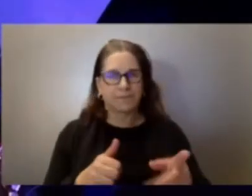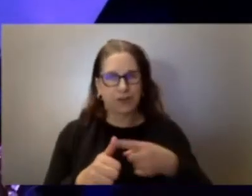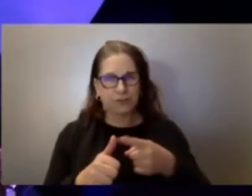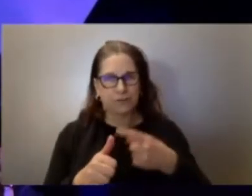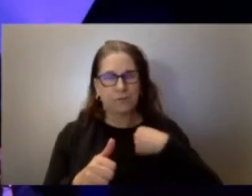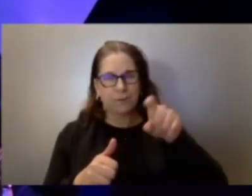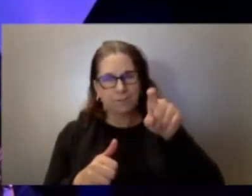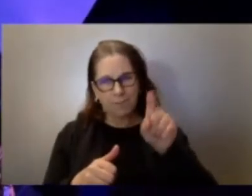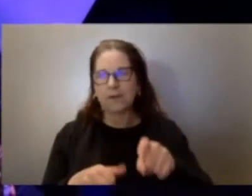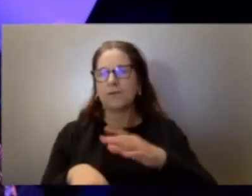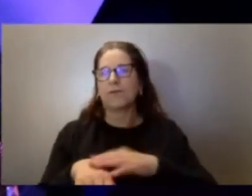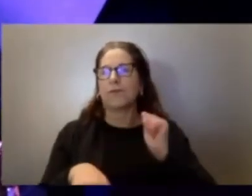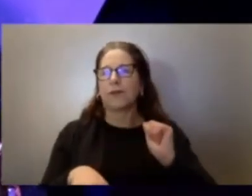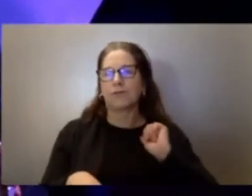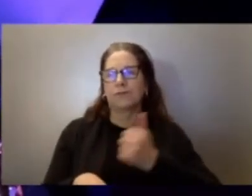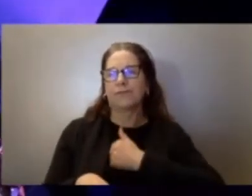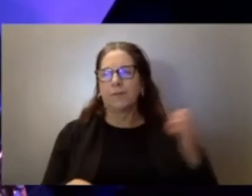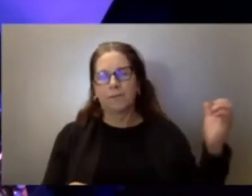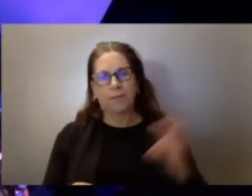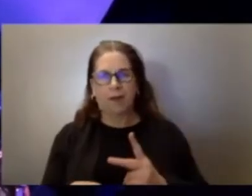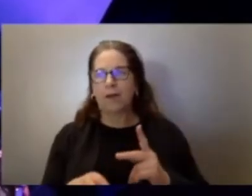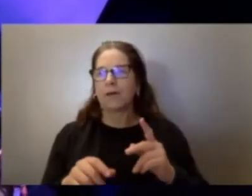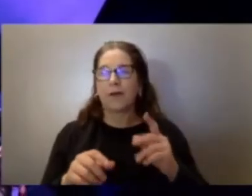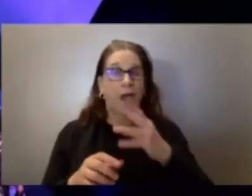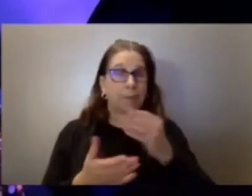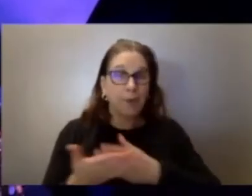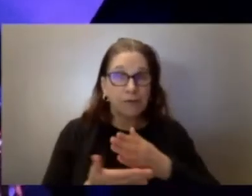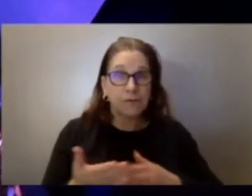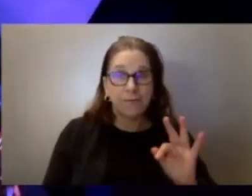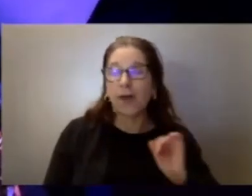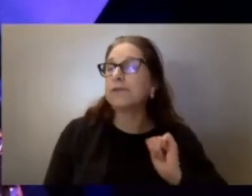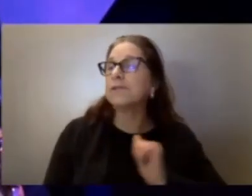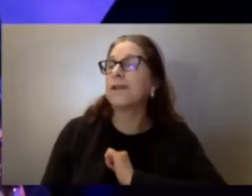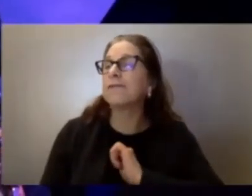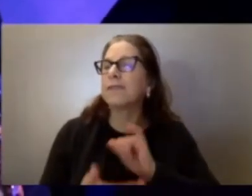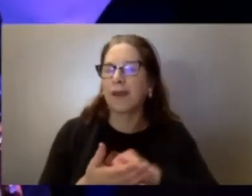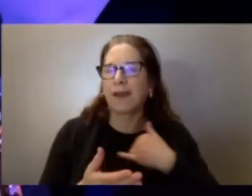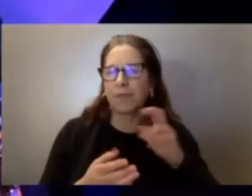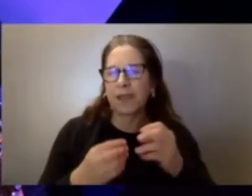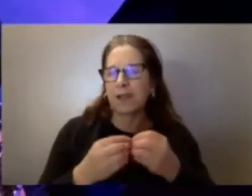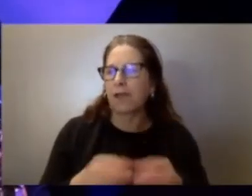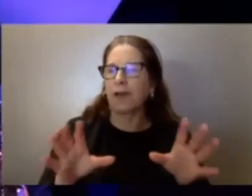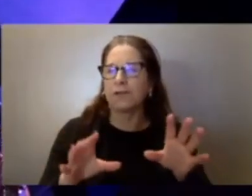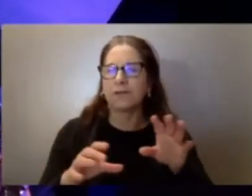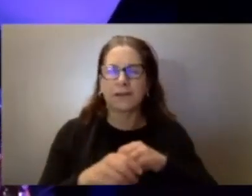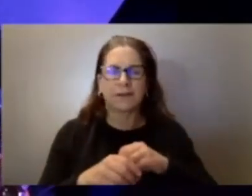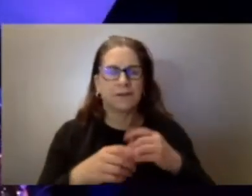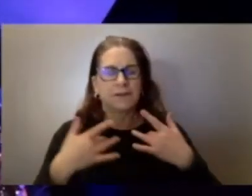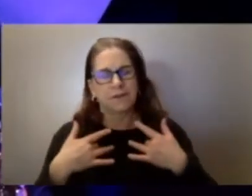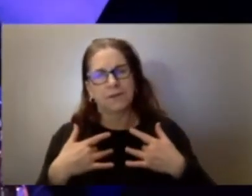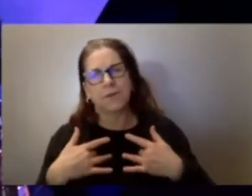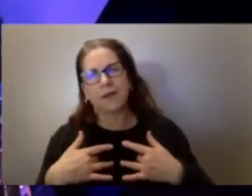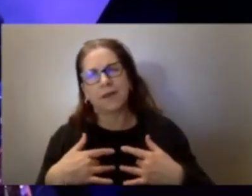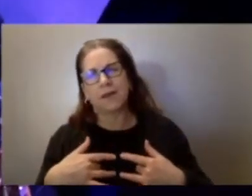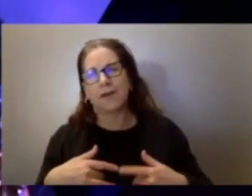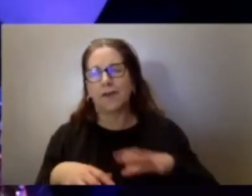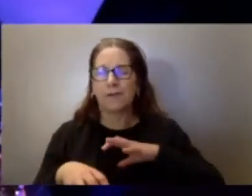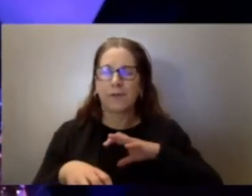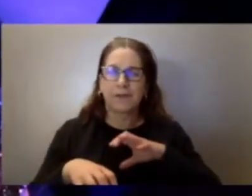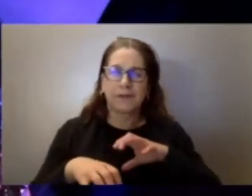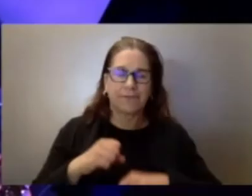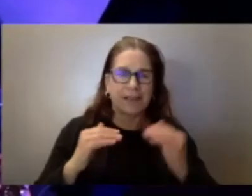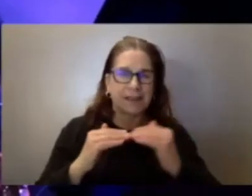story. First, though, we must call ourselves back. The parts of ourselves that have been lost